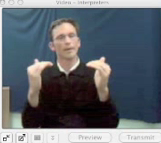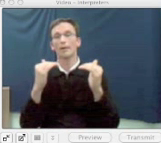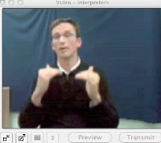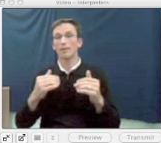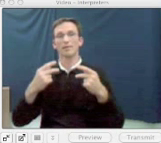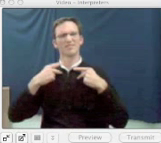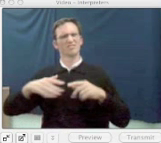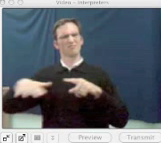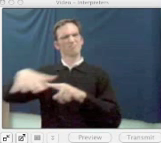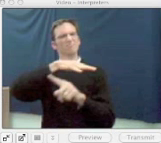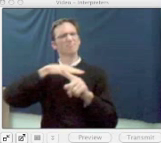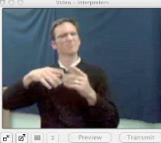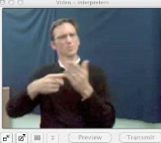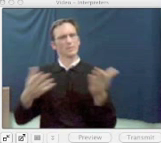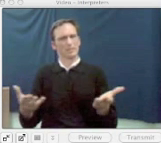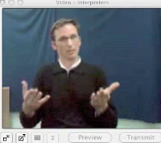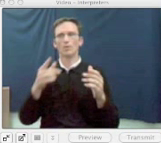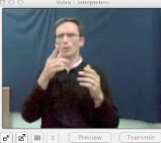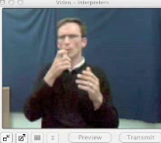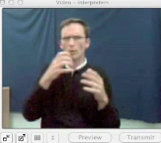and who's there.